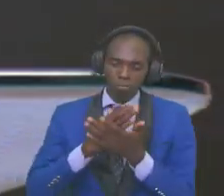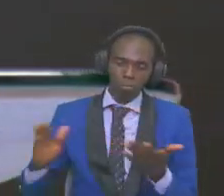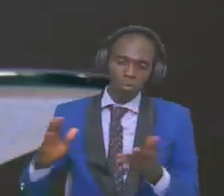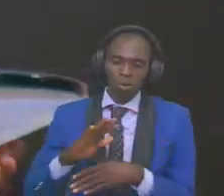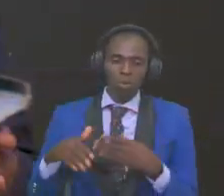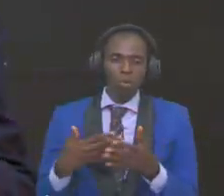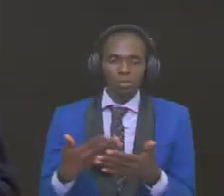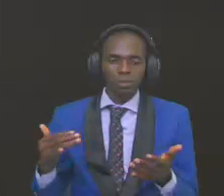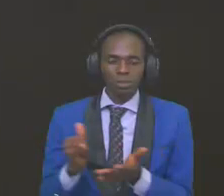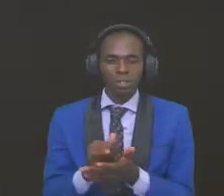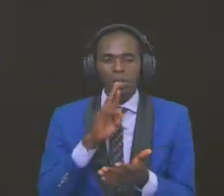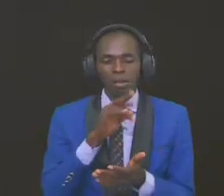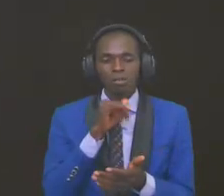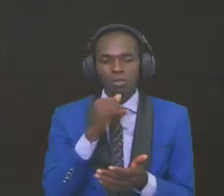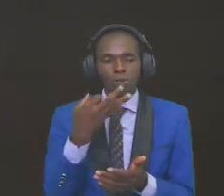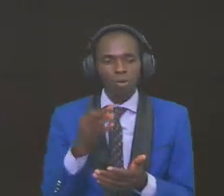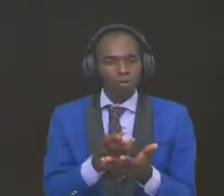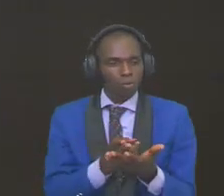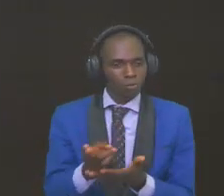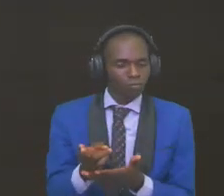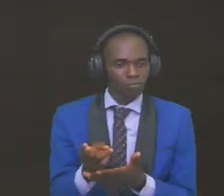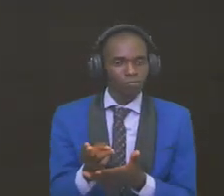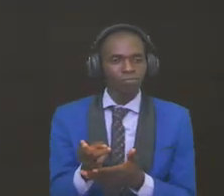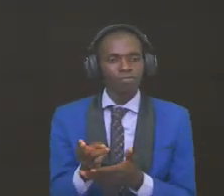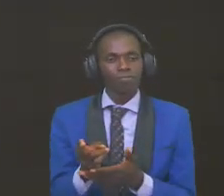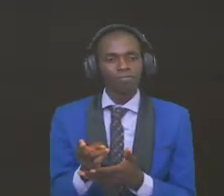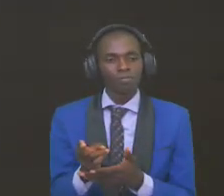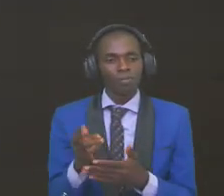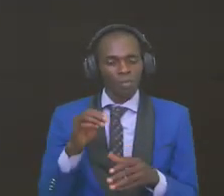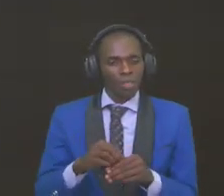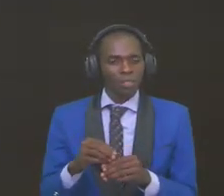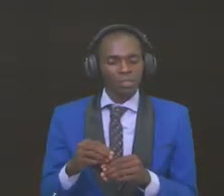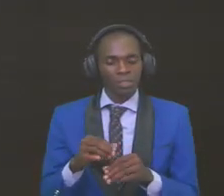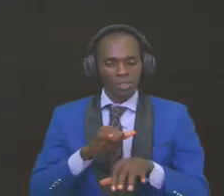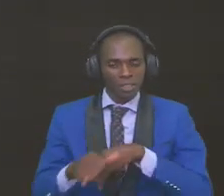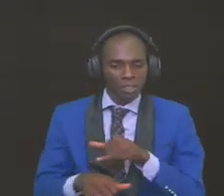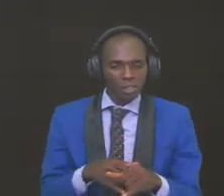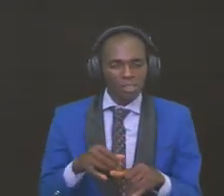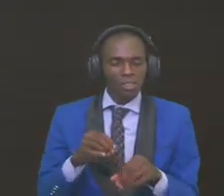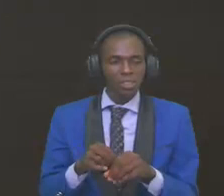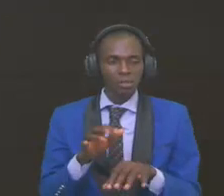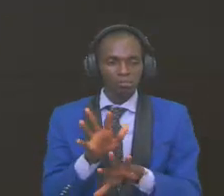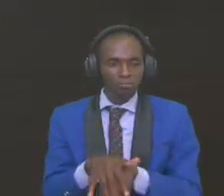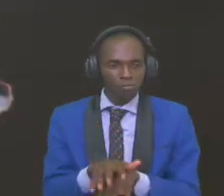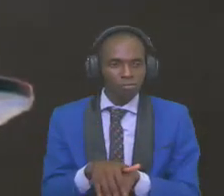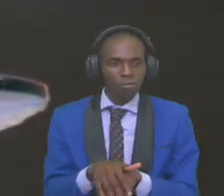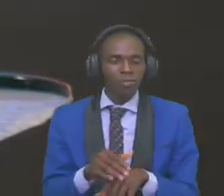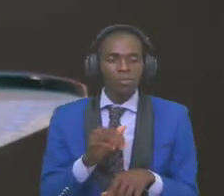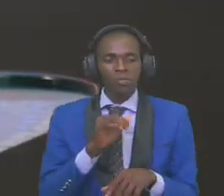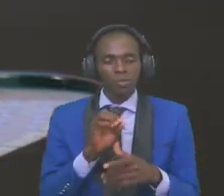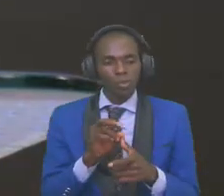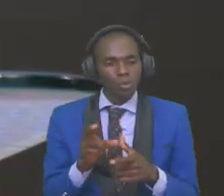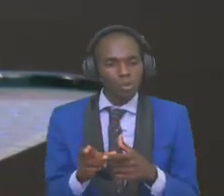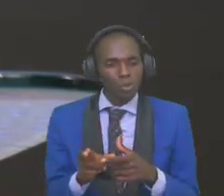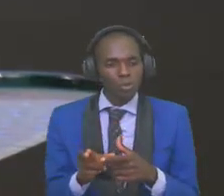in craftiness, in deceit, in hypocrisy, nor handling the